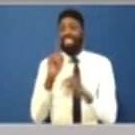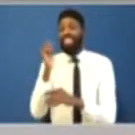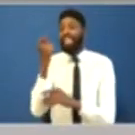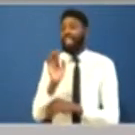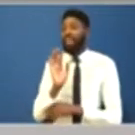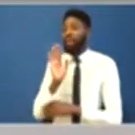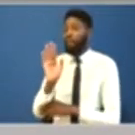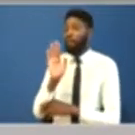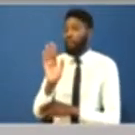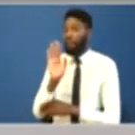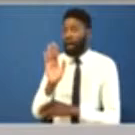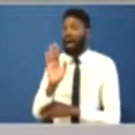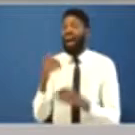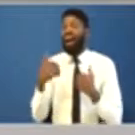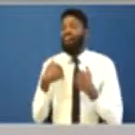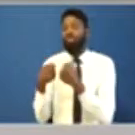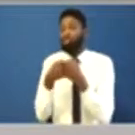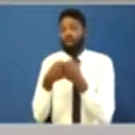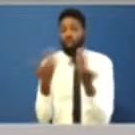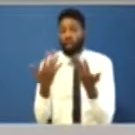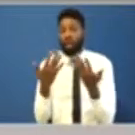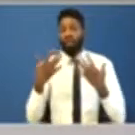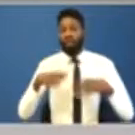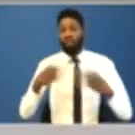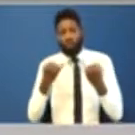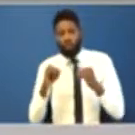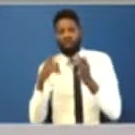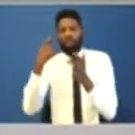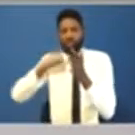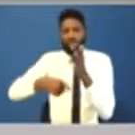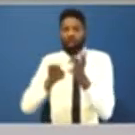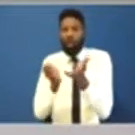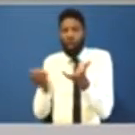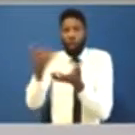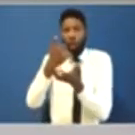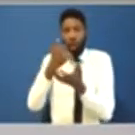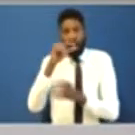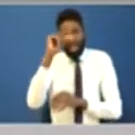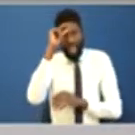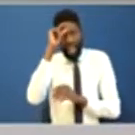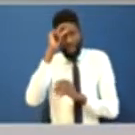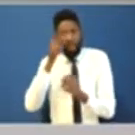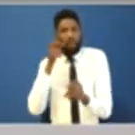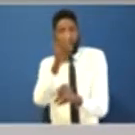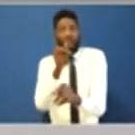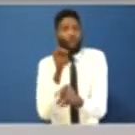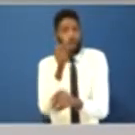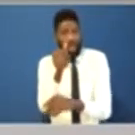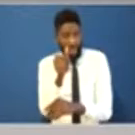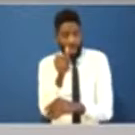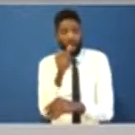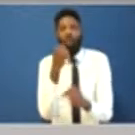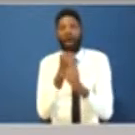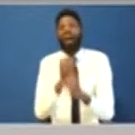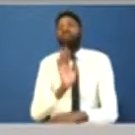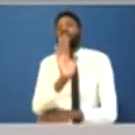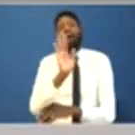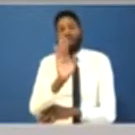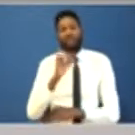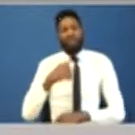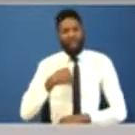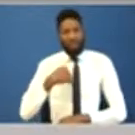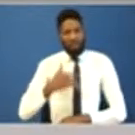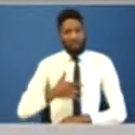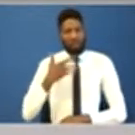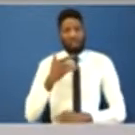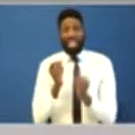titles a lot of them have struggled to raise revenue for the government um uh operations and i feel that also if